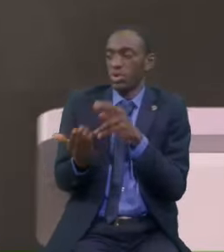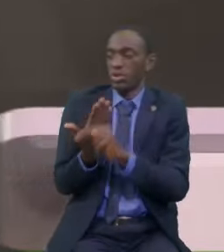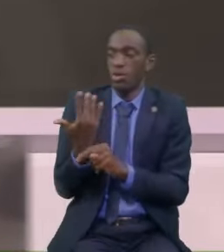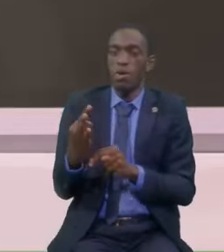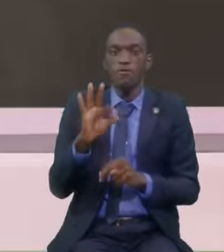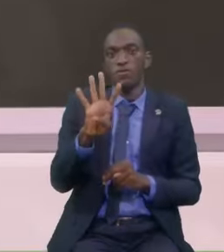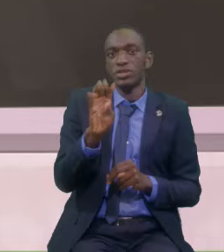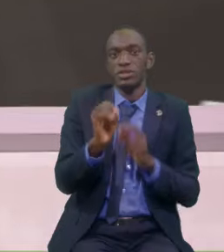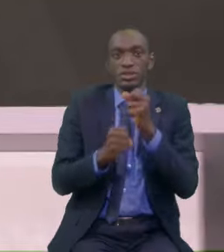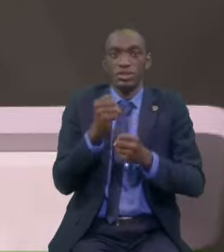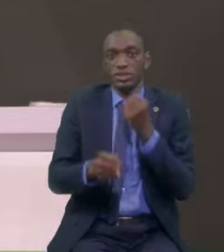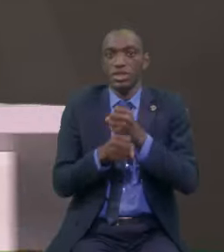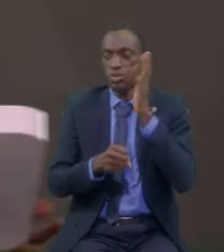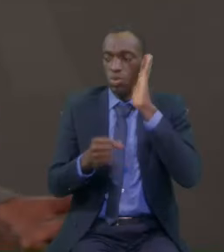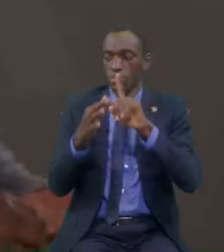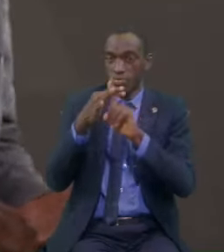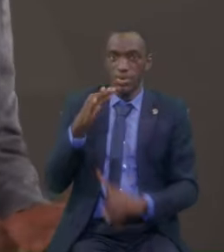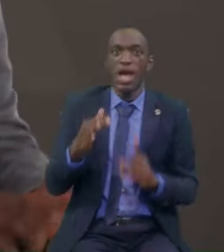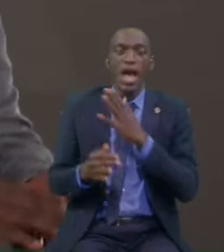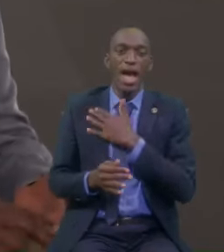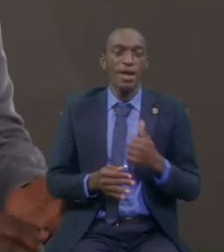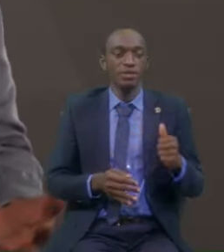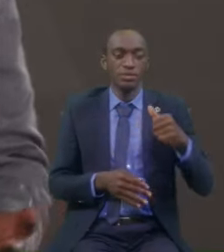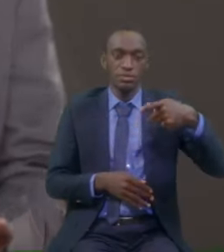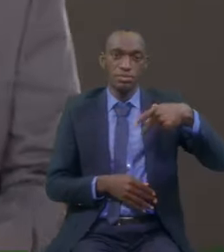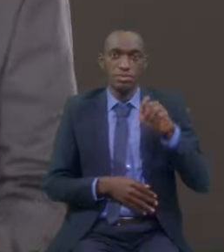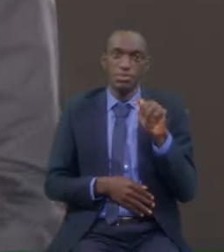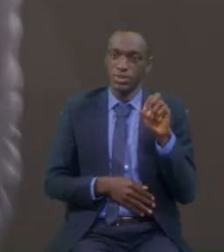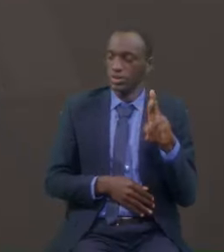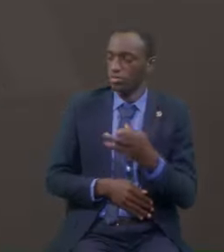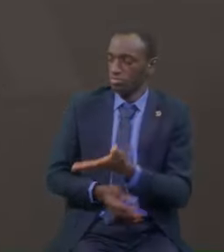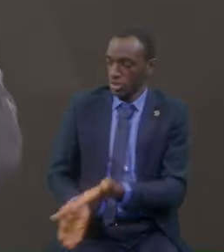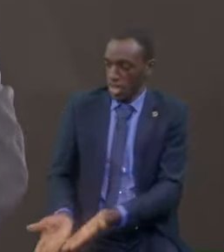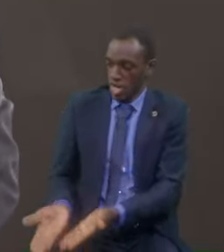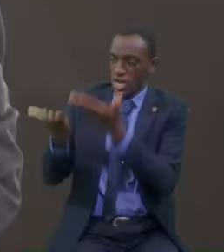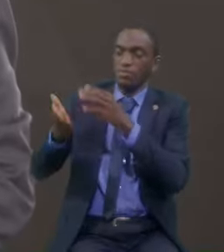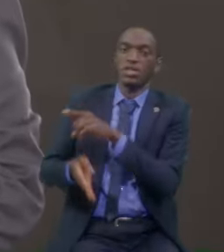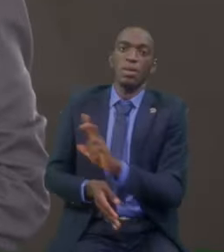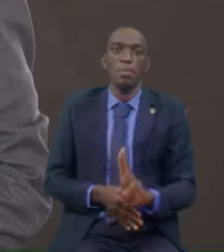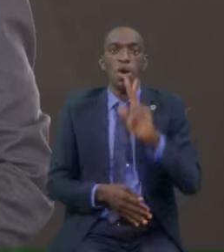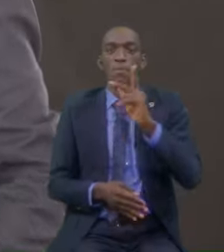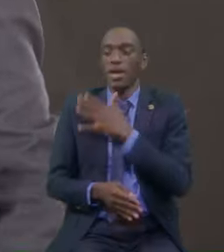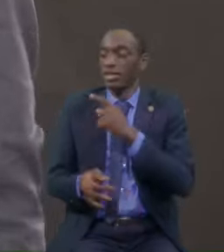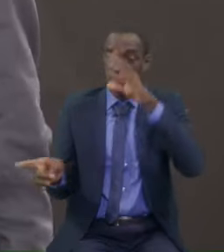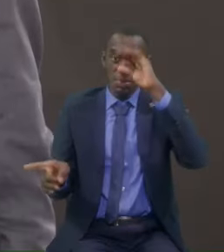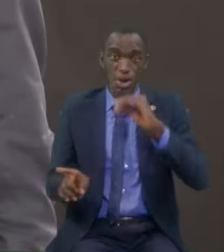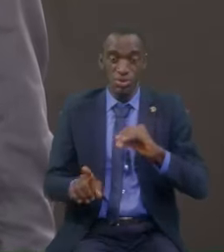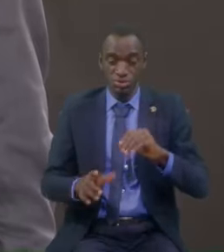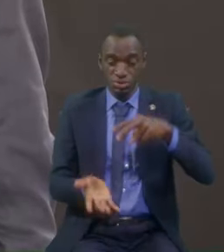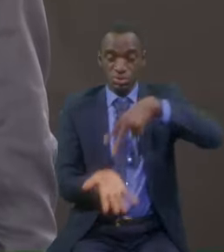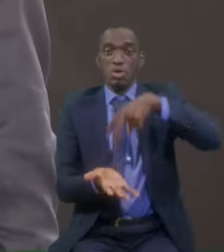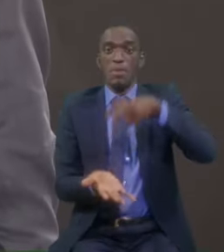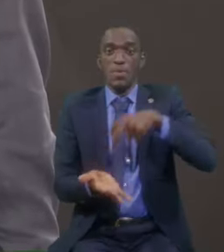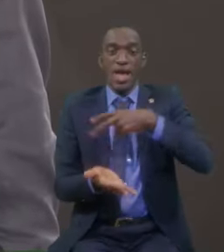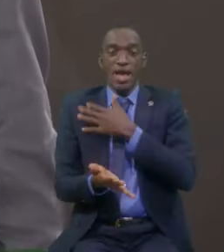him up, and the man jumped, and the man walked. And the man ran after them. He's coming